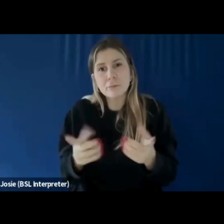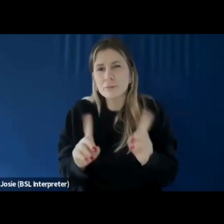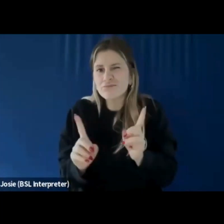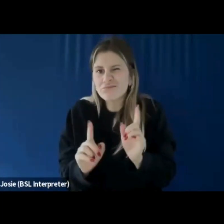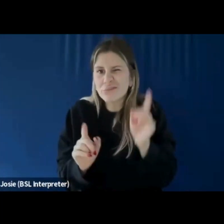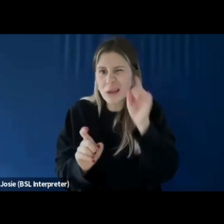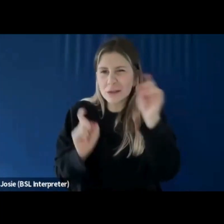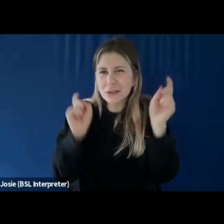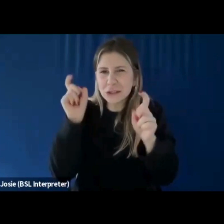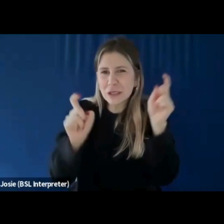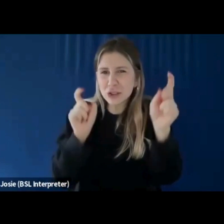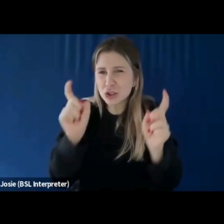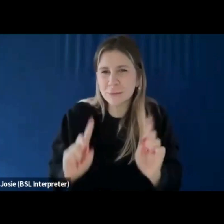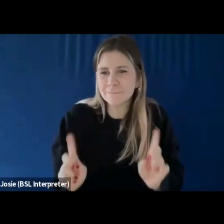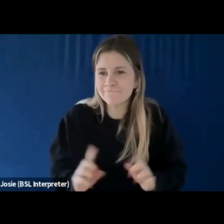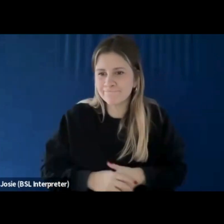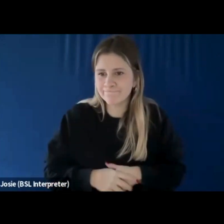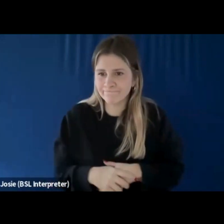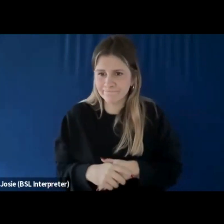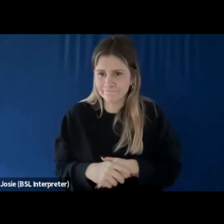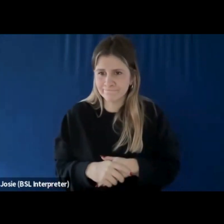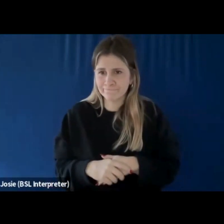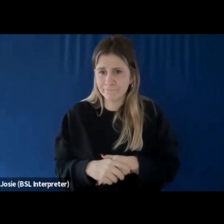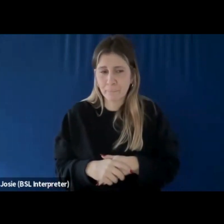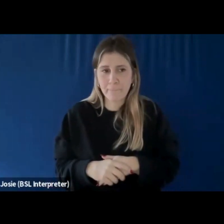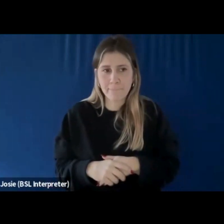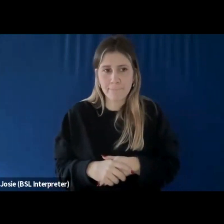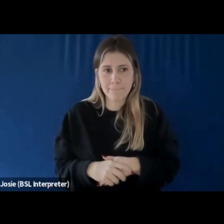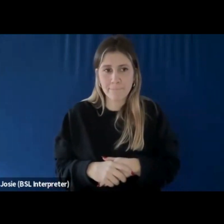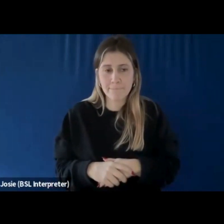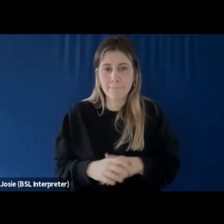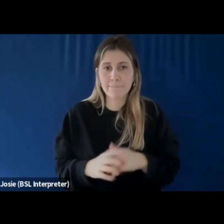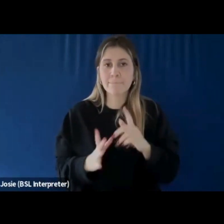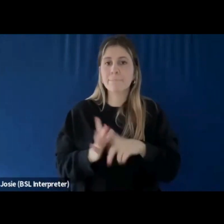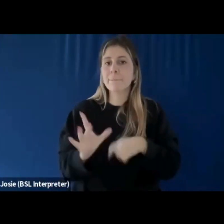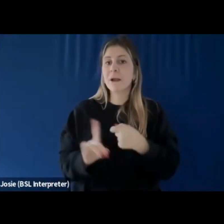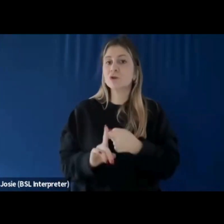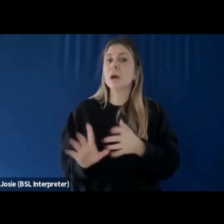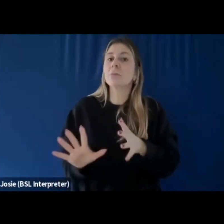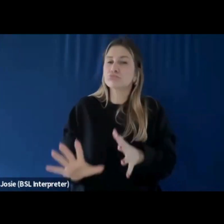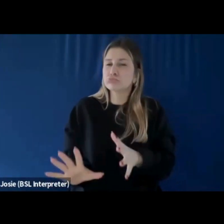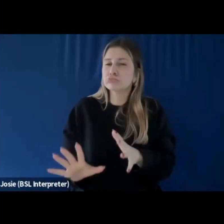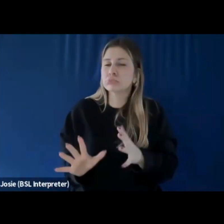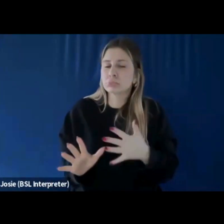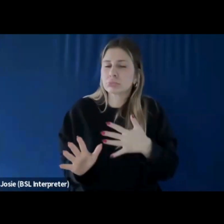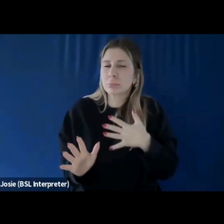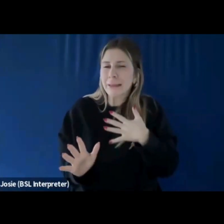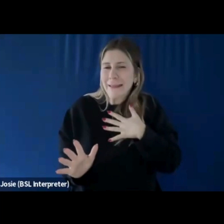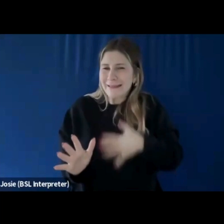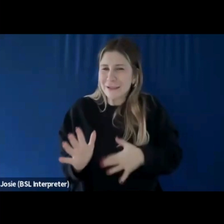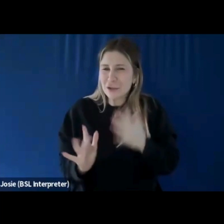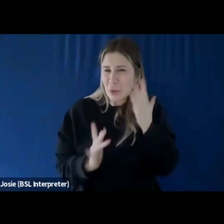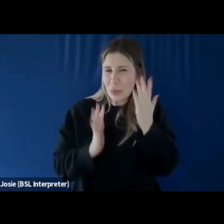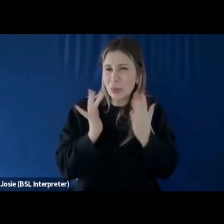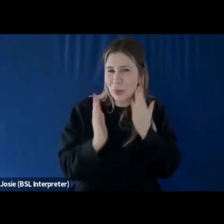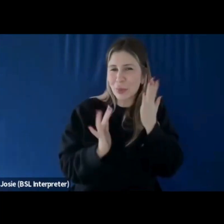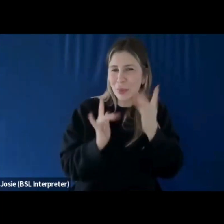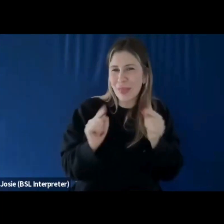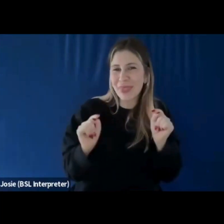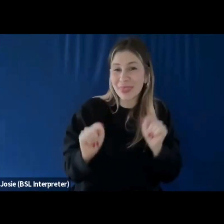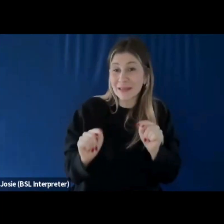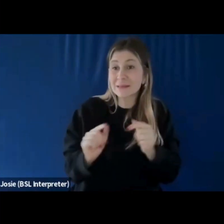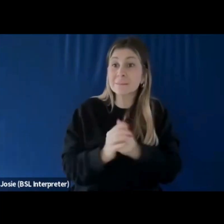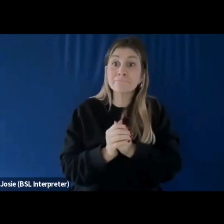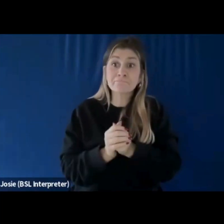suggest? Yeah, there's a lot of thinking about this. Some people are of the opinion that people who want to